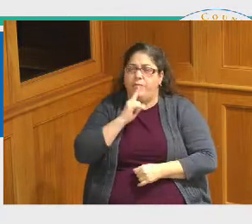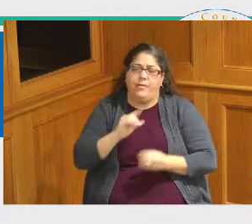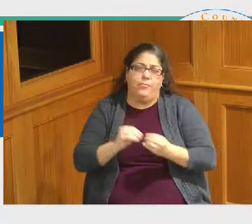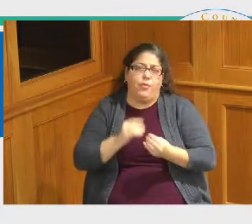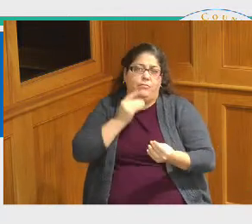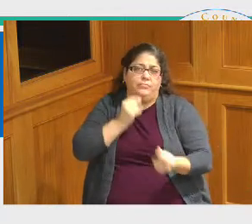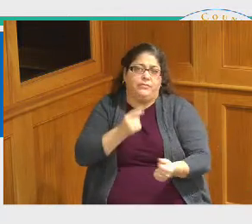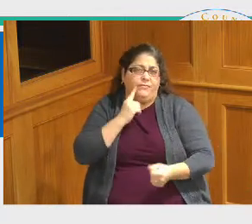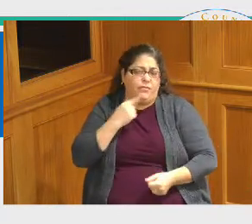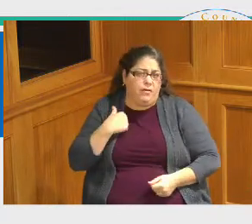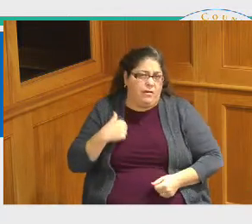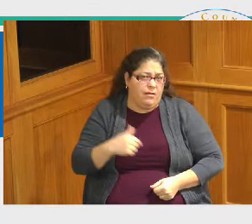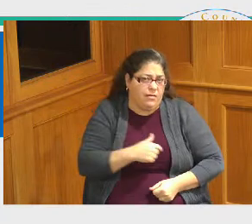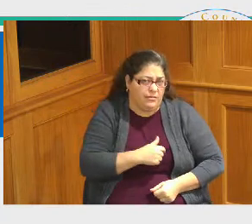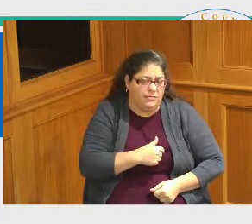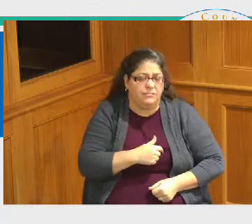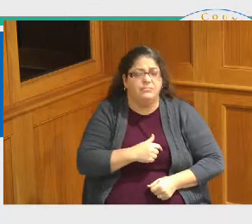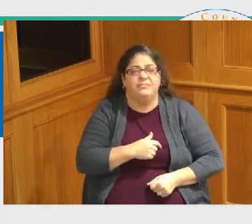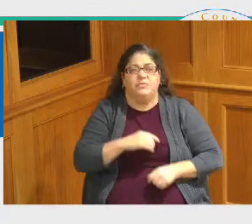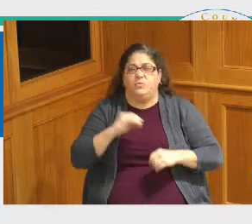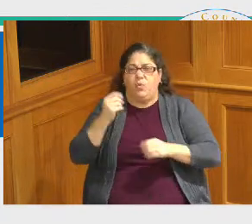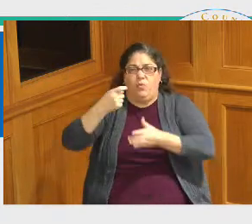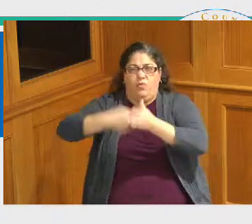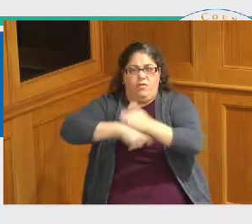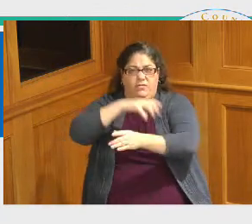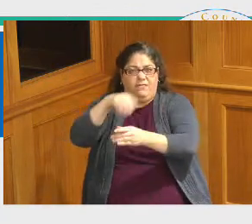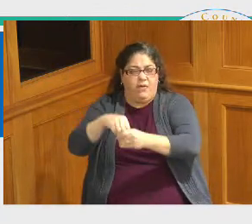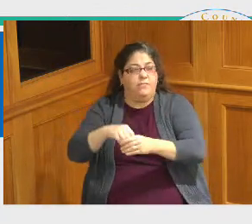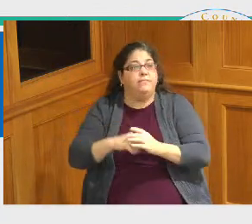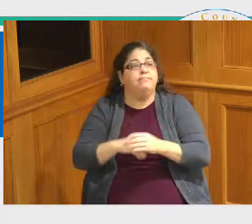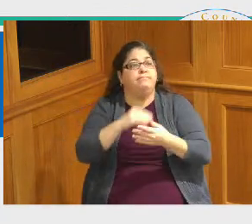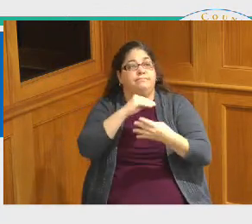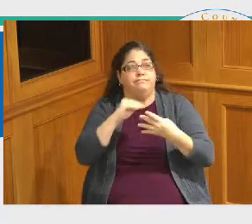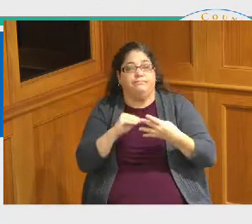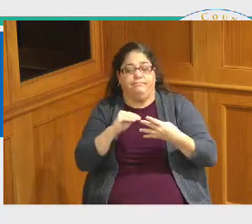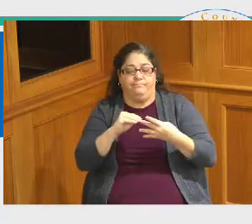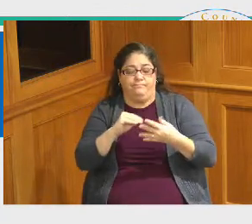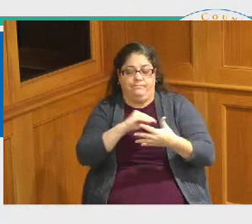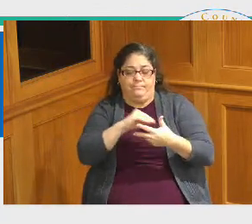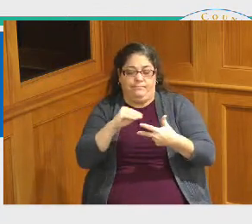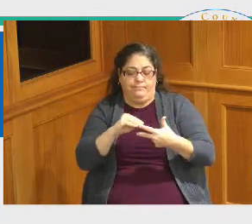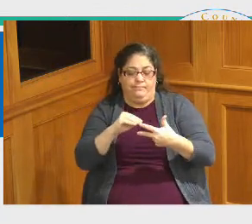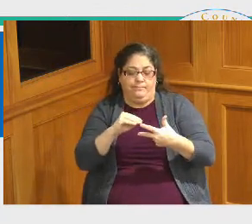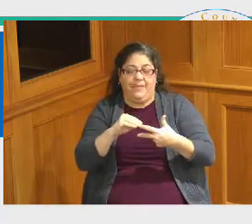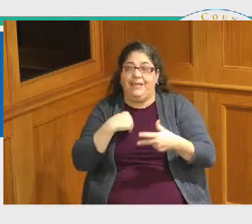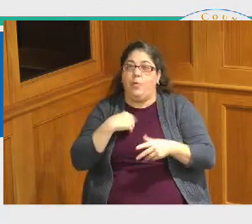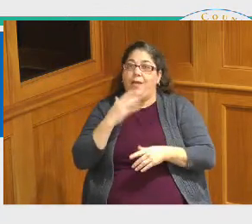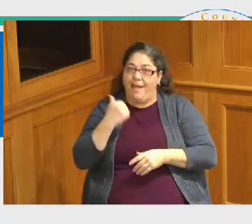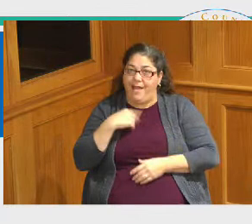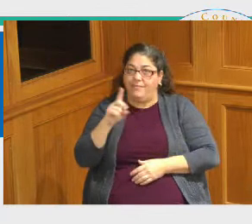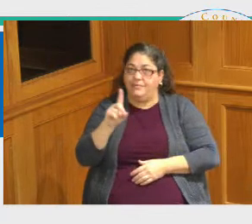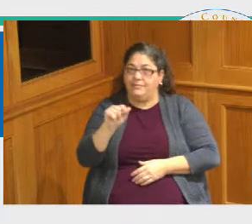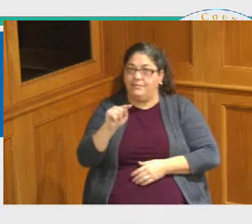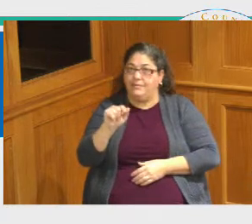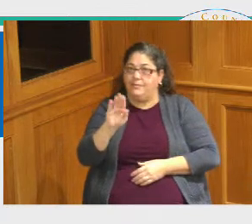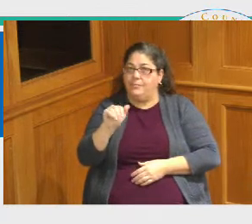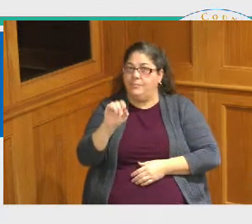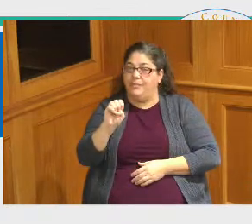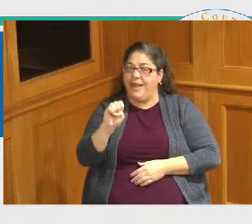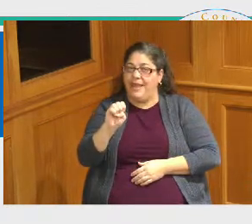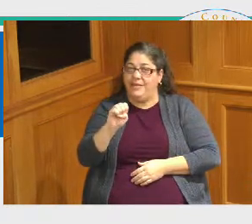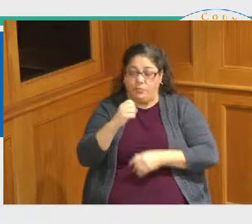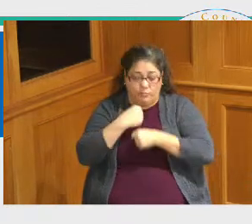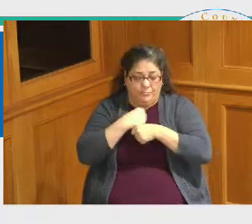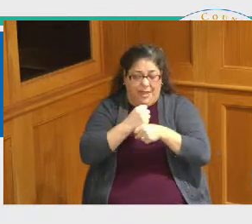two items here are really strictly related to the fact that we have internal databases that we created about 20